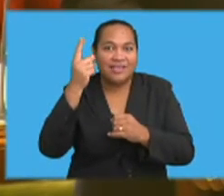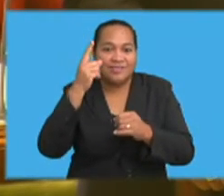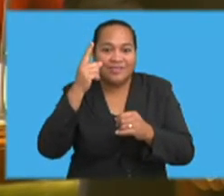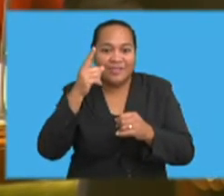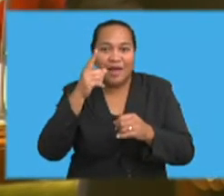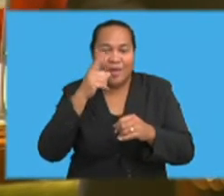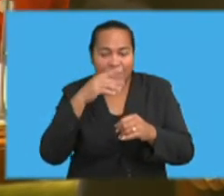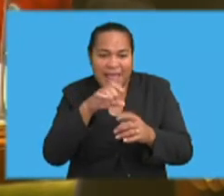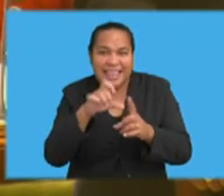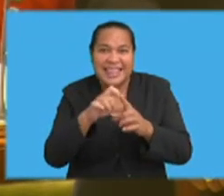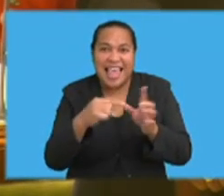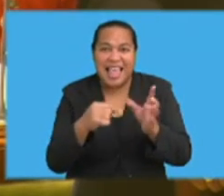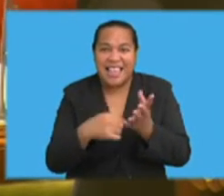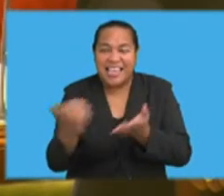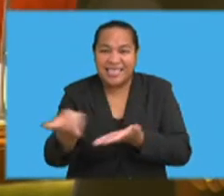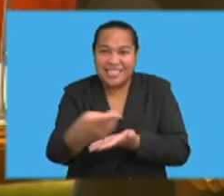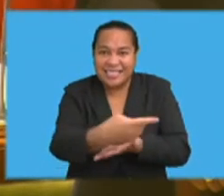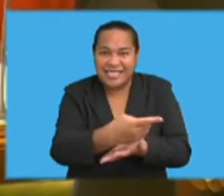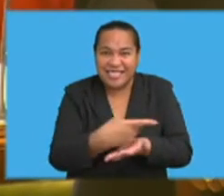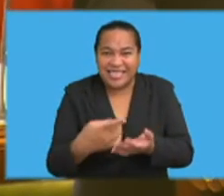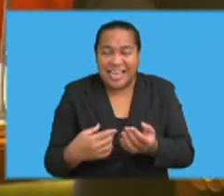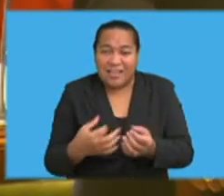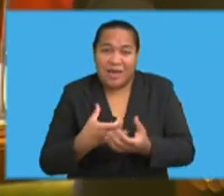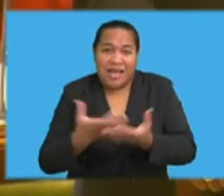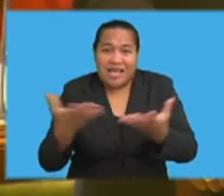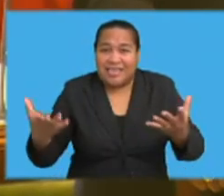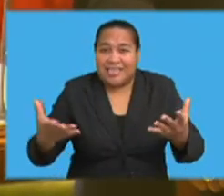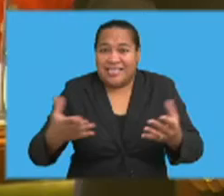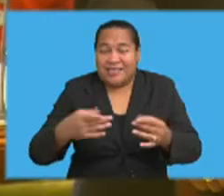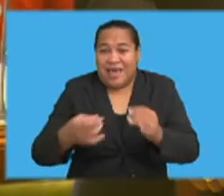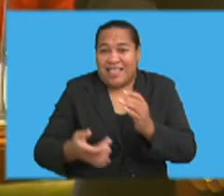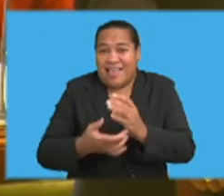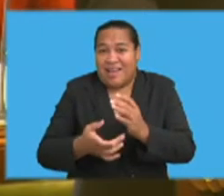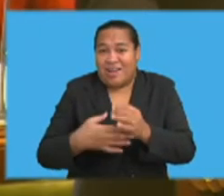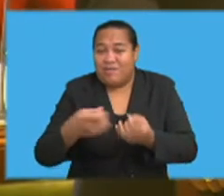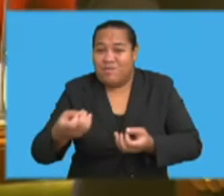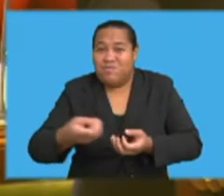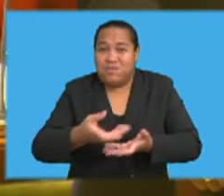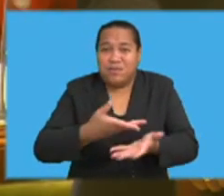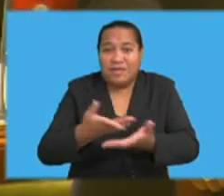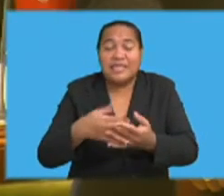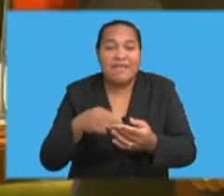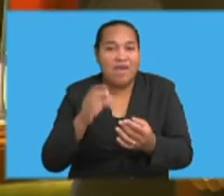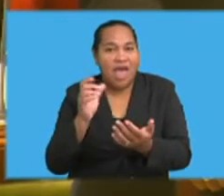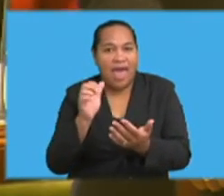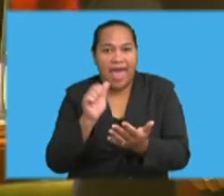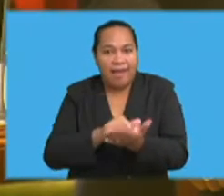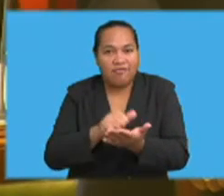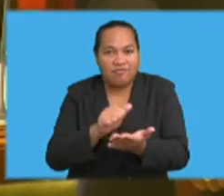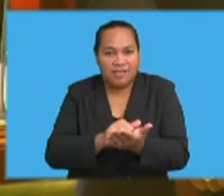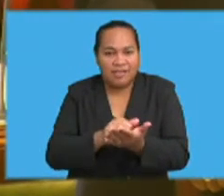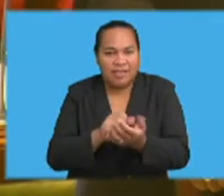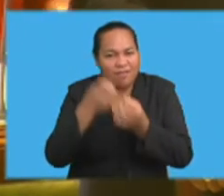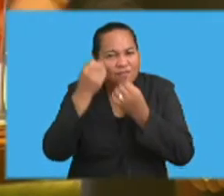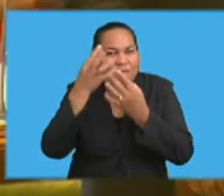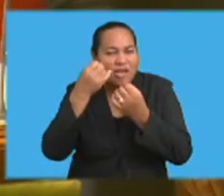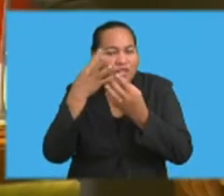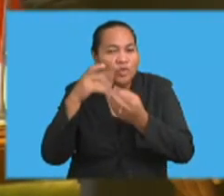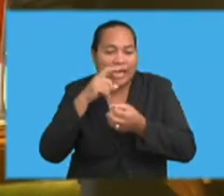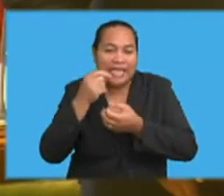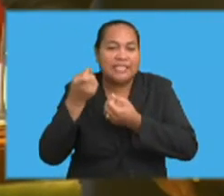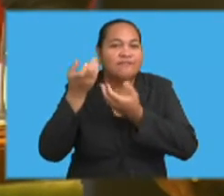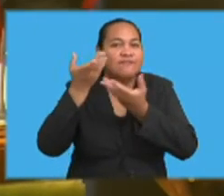datum enhancing rapidly growing use and exchange of high resolution and accurate geospatial information and a